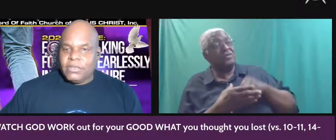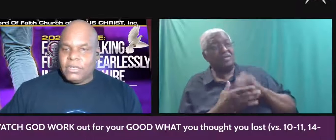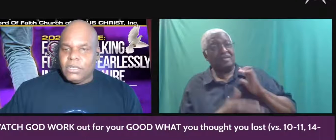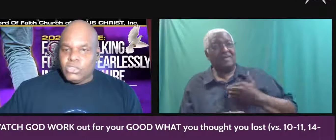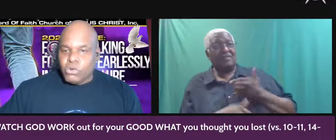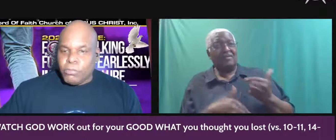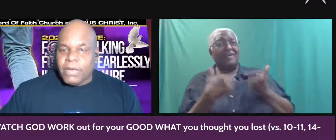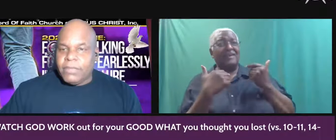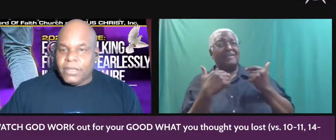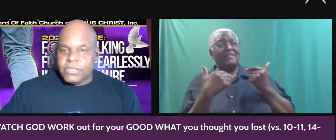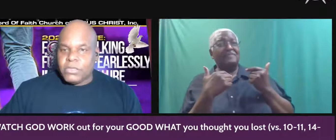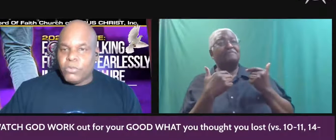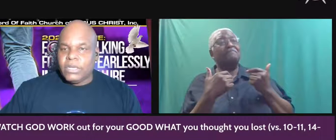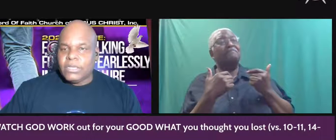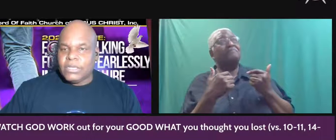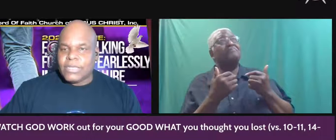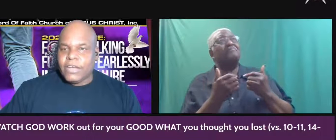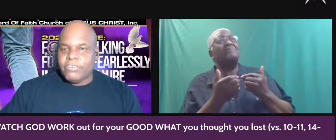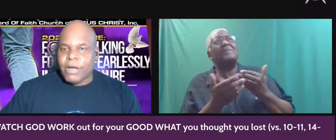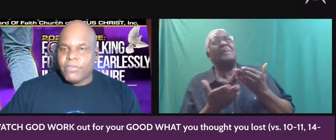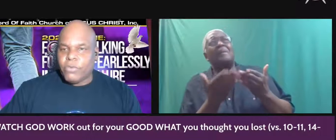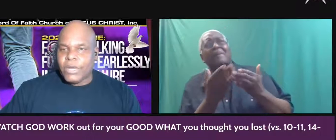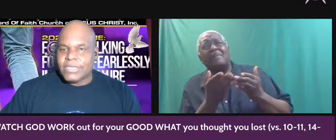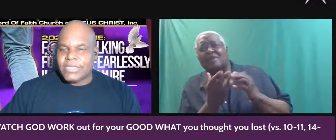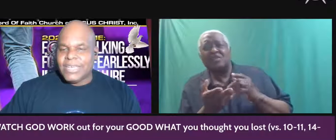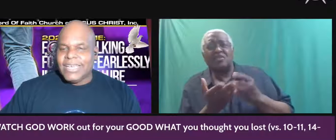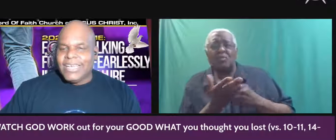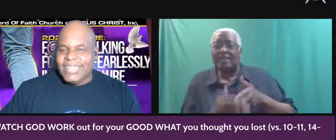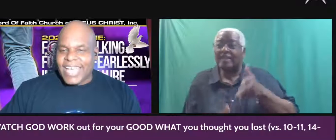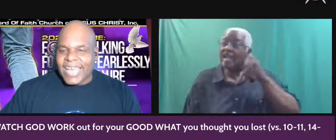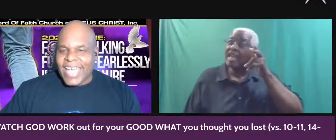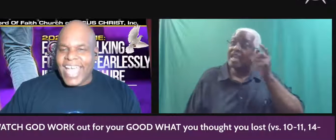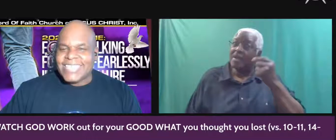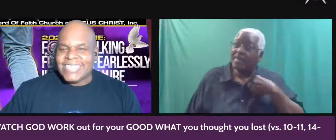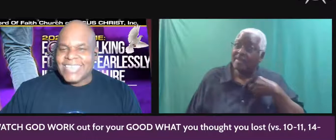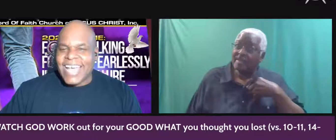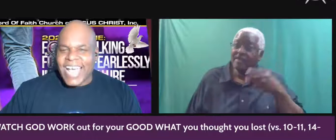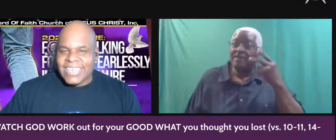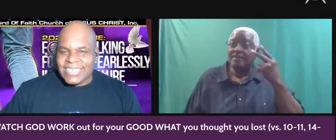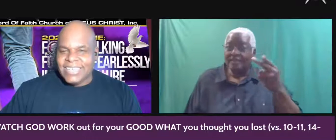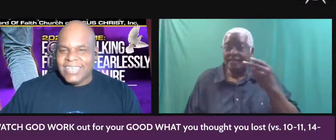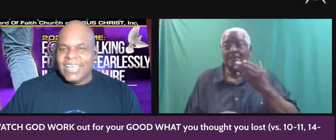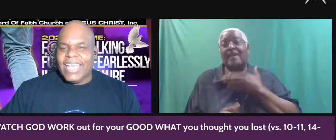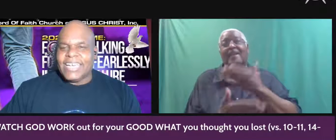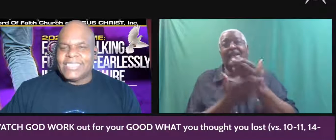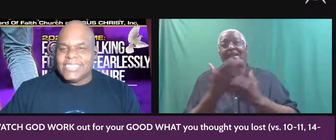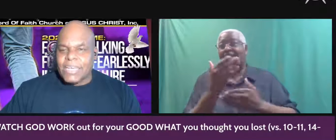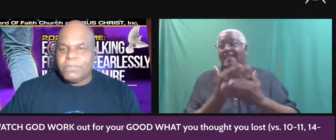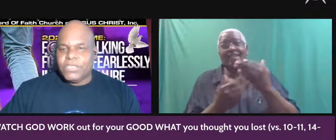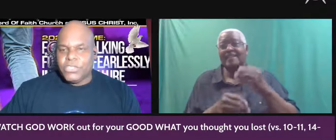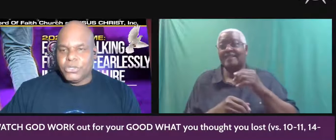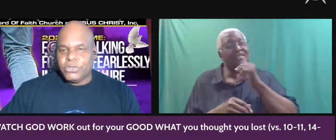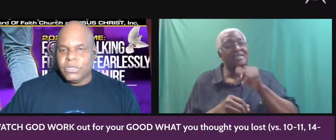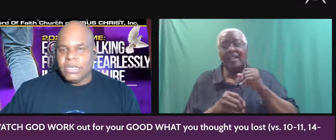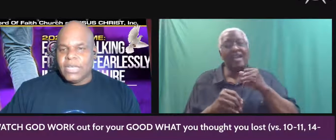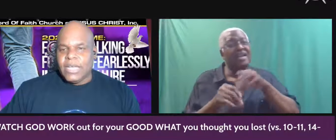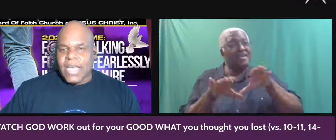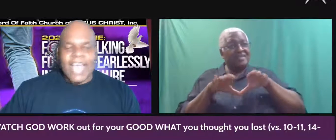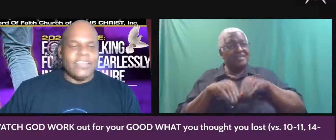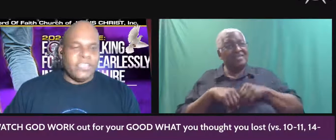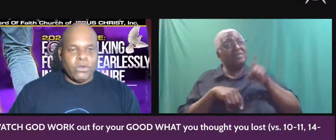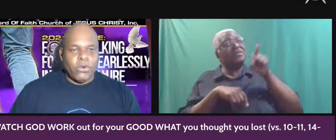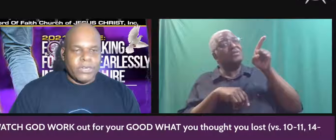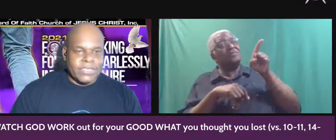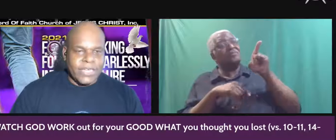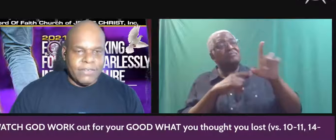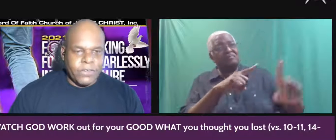lives. So maybe there's someone under the sound of my voice that has not accepted you